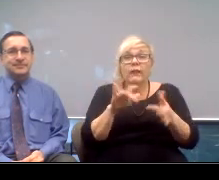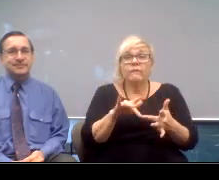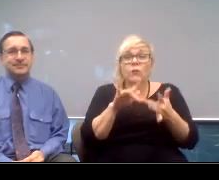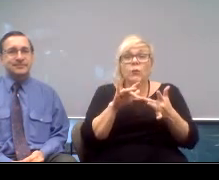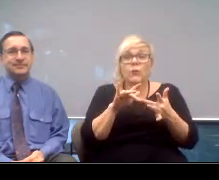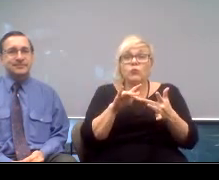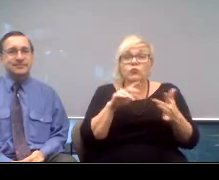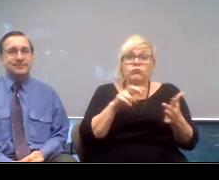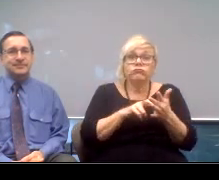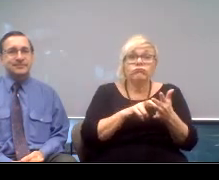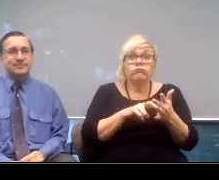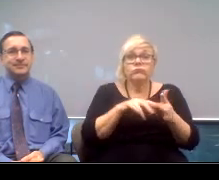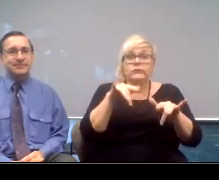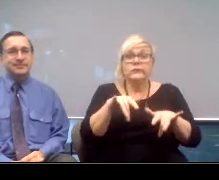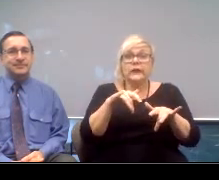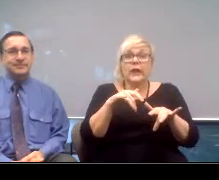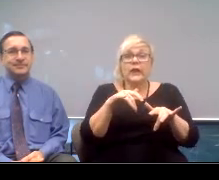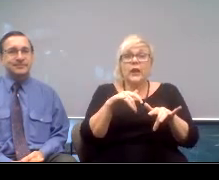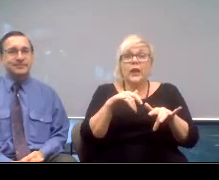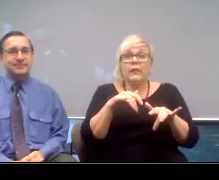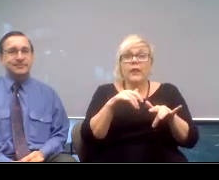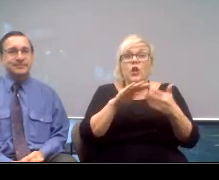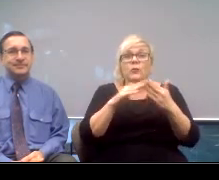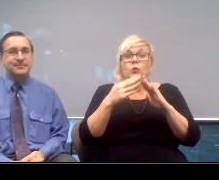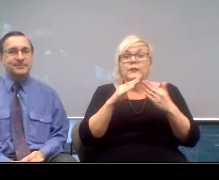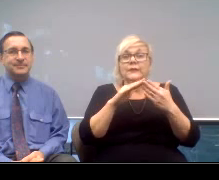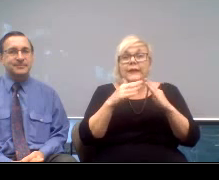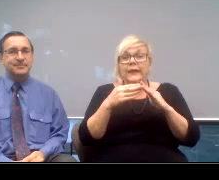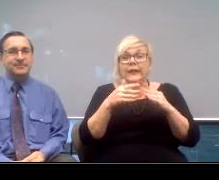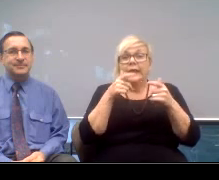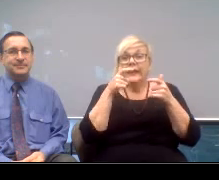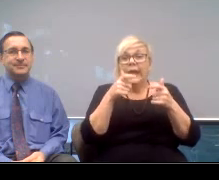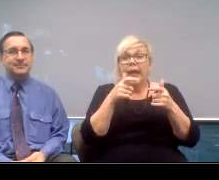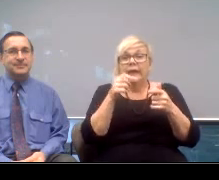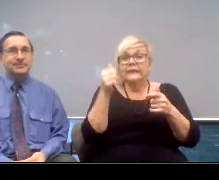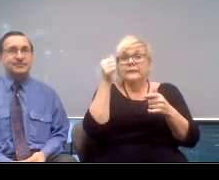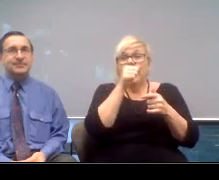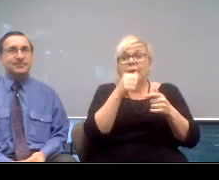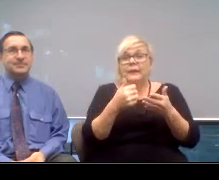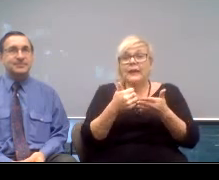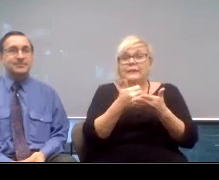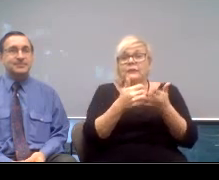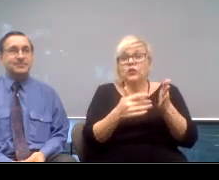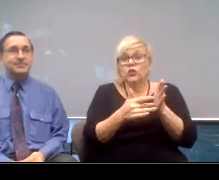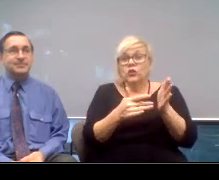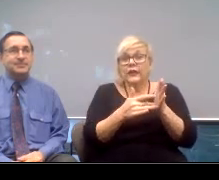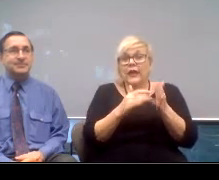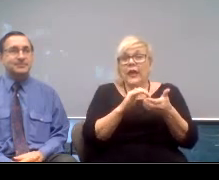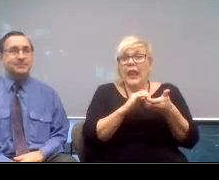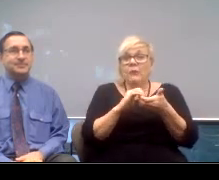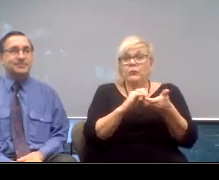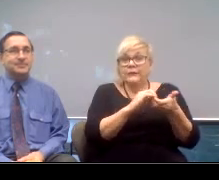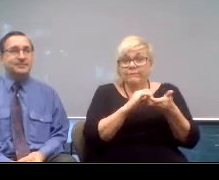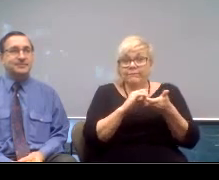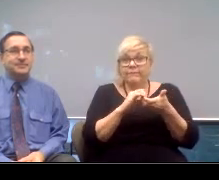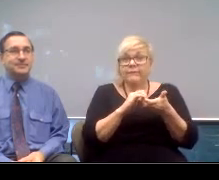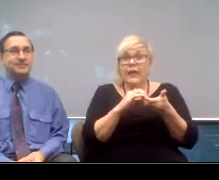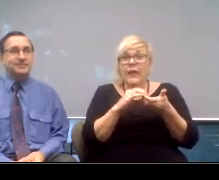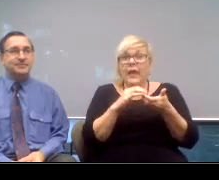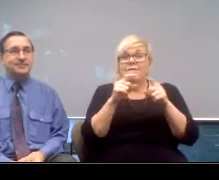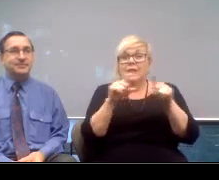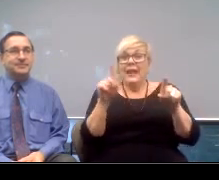registered at the Community Care Smart Assistive Technology Collaborative, the registration site is on your